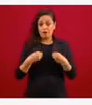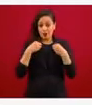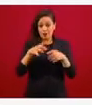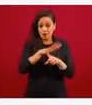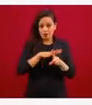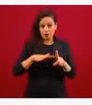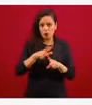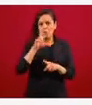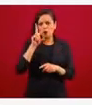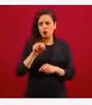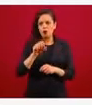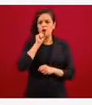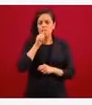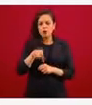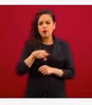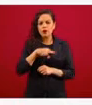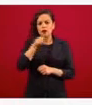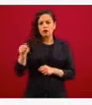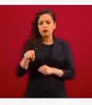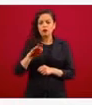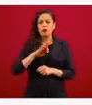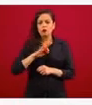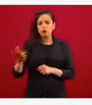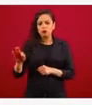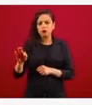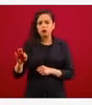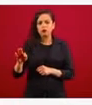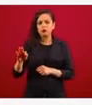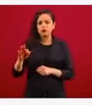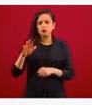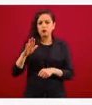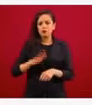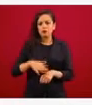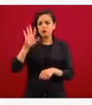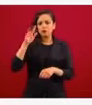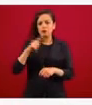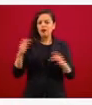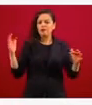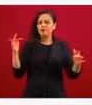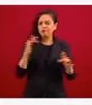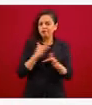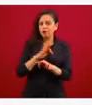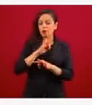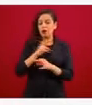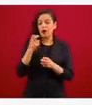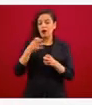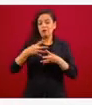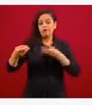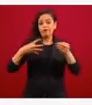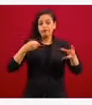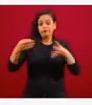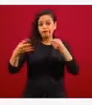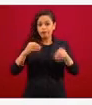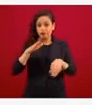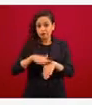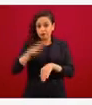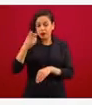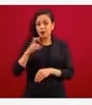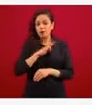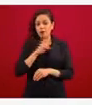So we can see how, even taking the population into